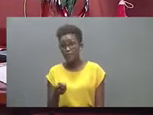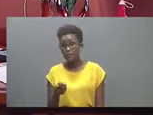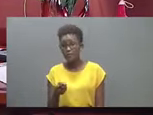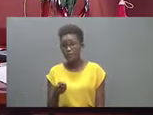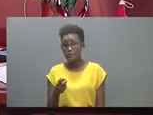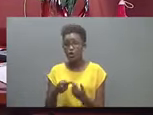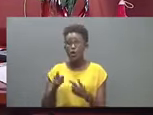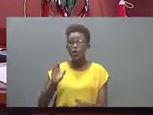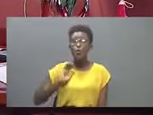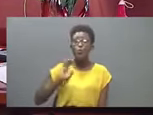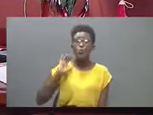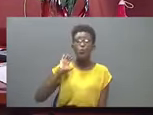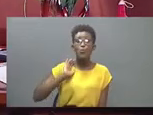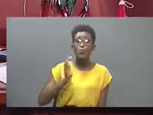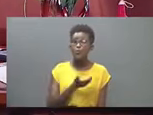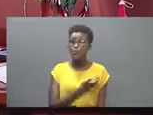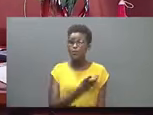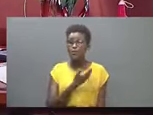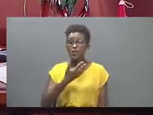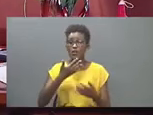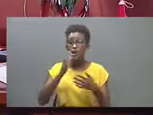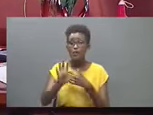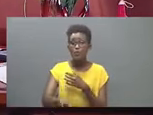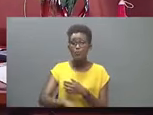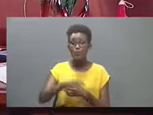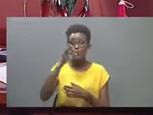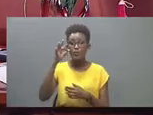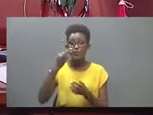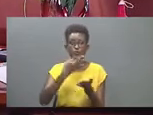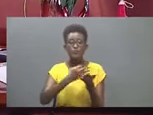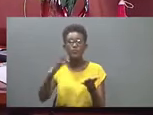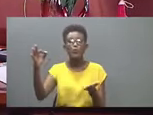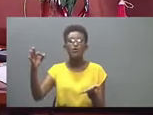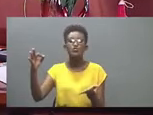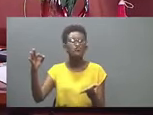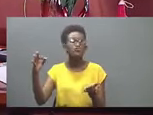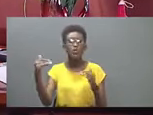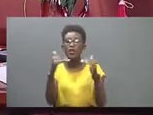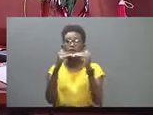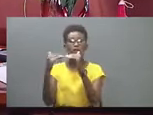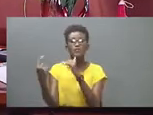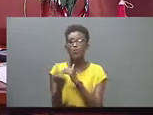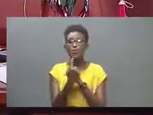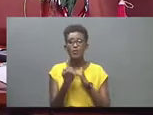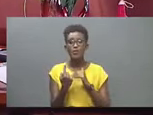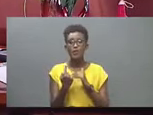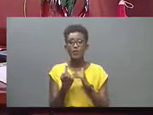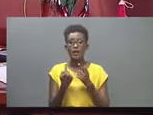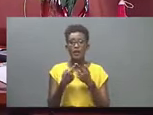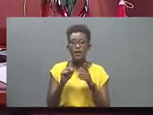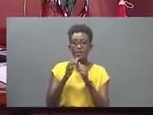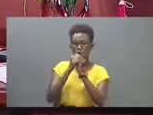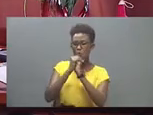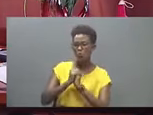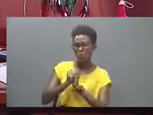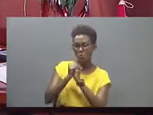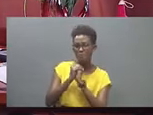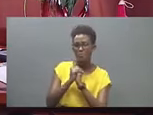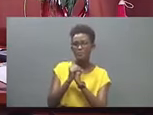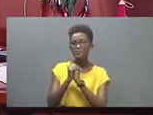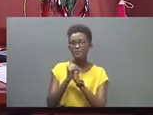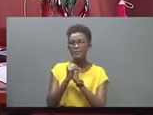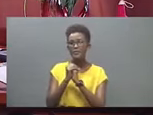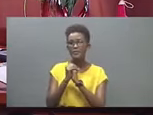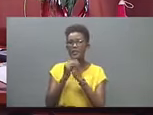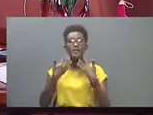We only picked the spiritual dimension. Twafashe urwego rwo mu mwuka gusa. Worship. Turaramya. And